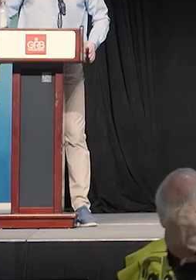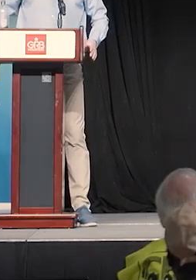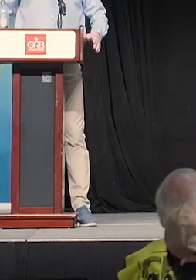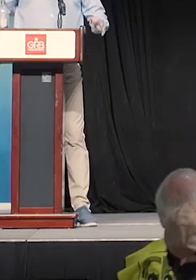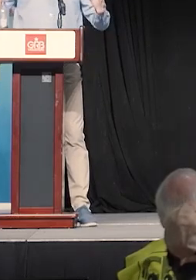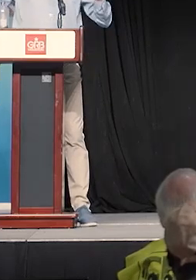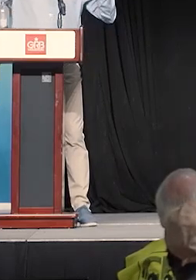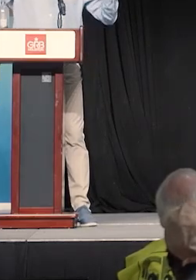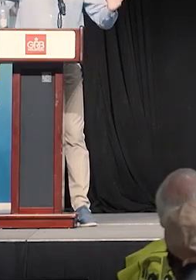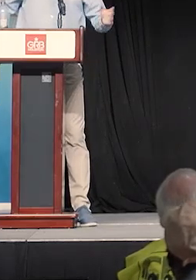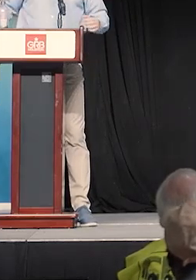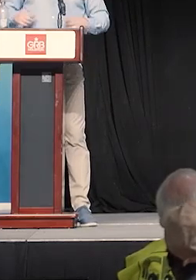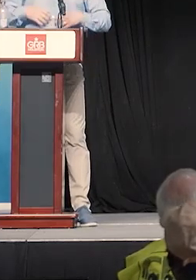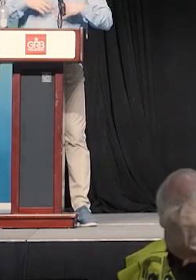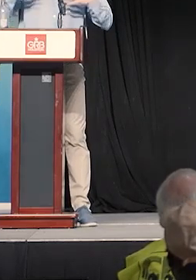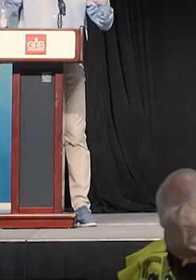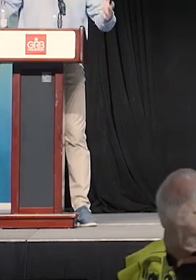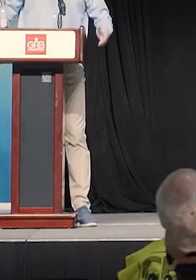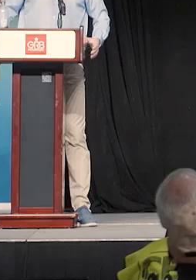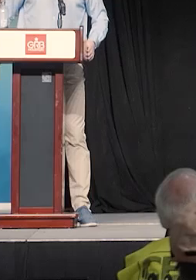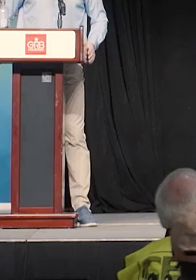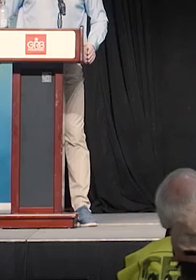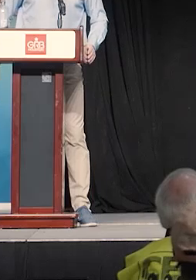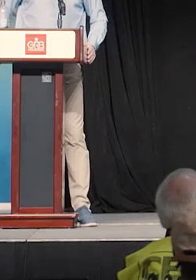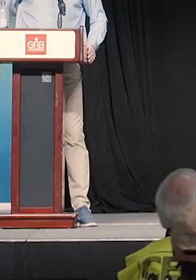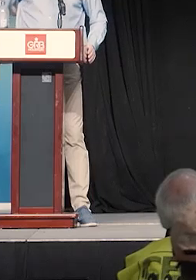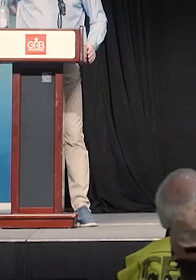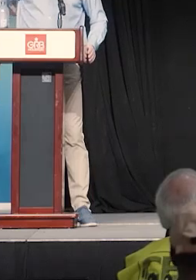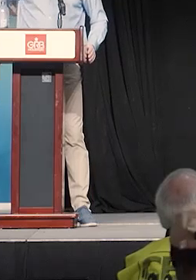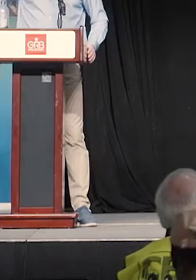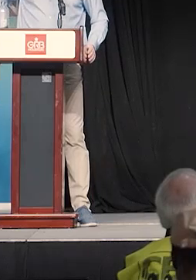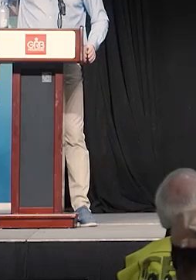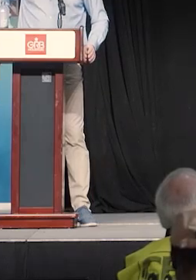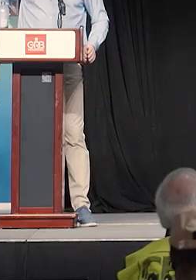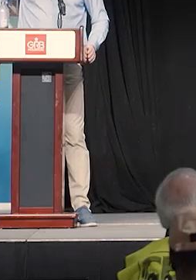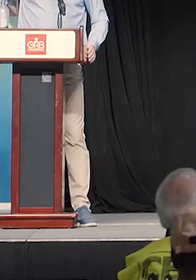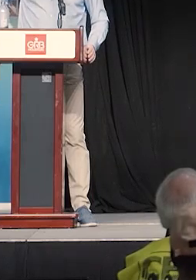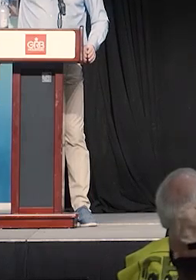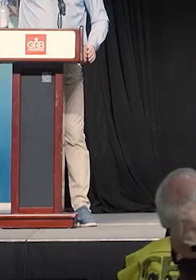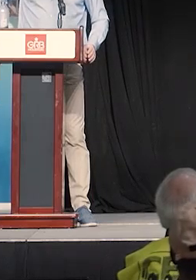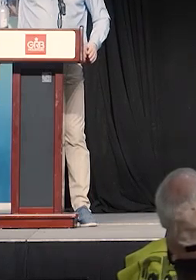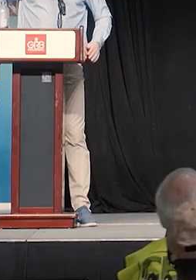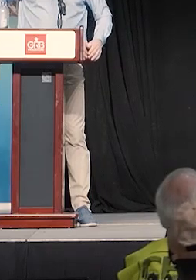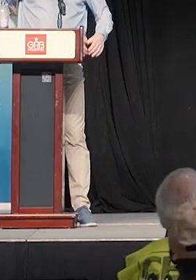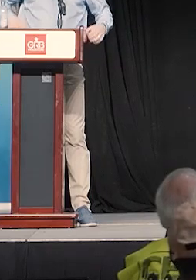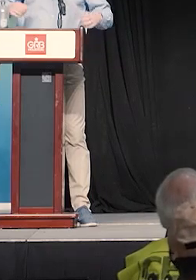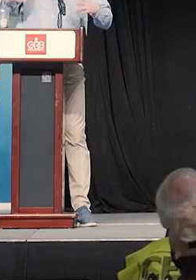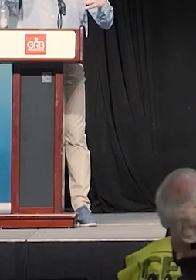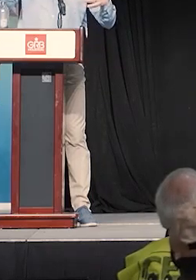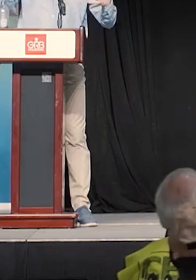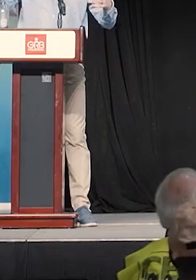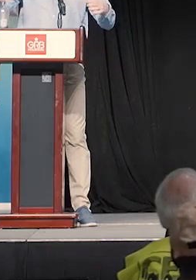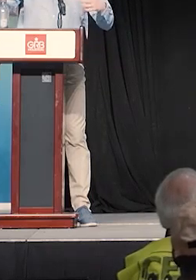tropical Atlantic. So this is where most of our tropical cyclones end up beginning. So how warm is it? Well, so